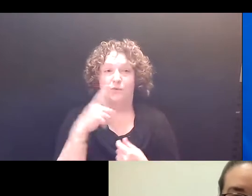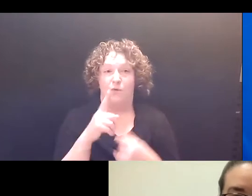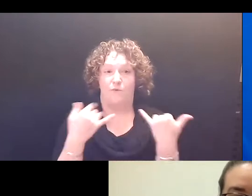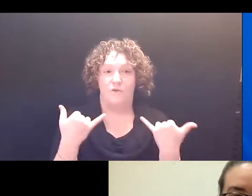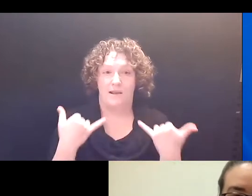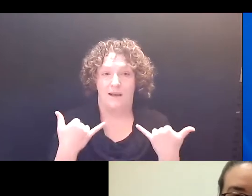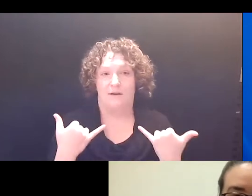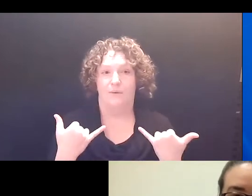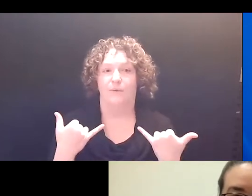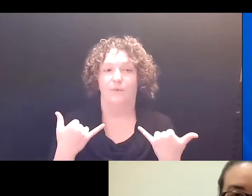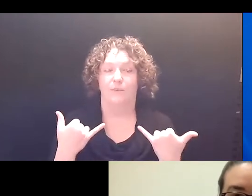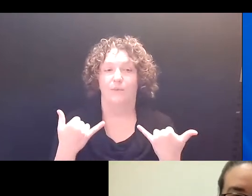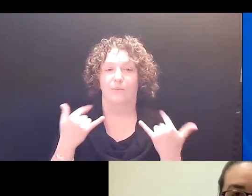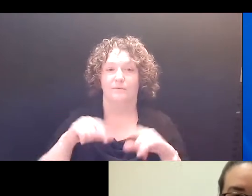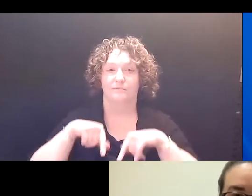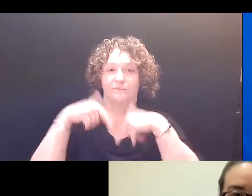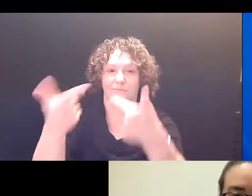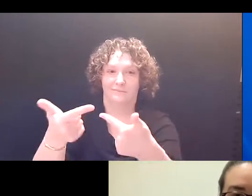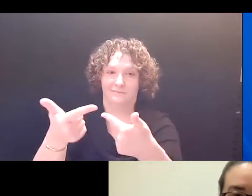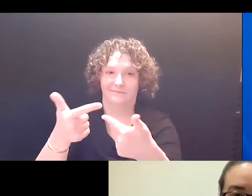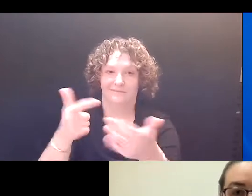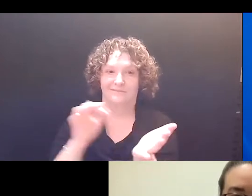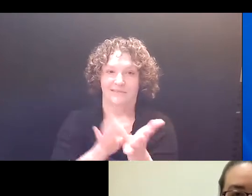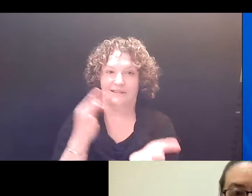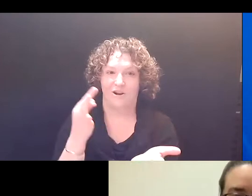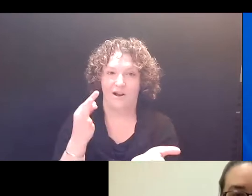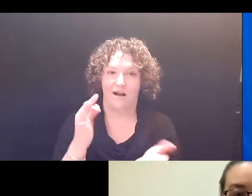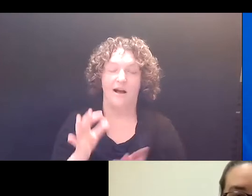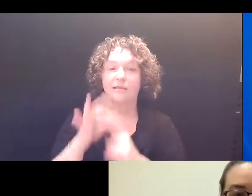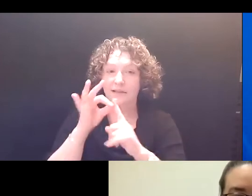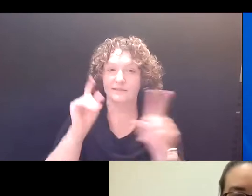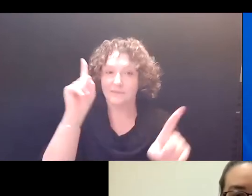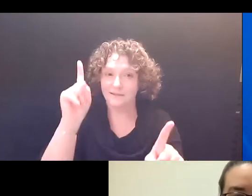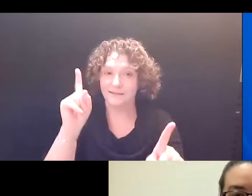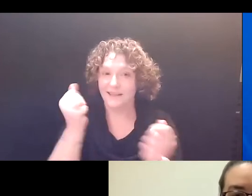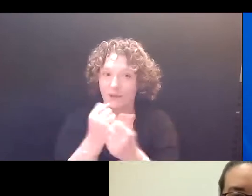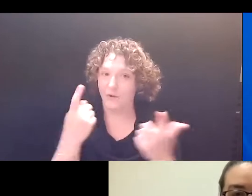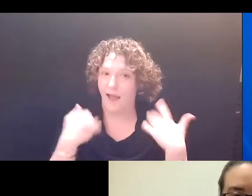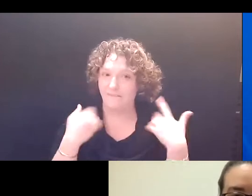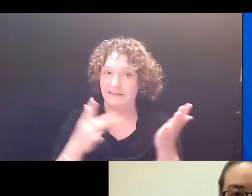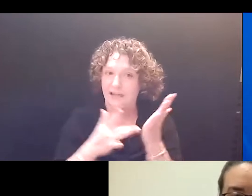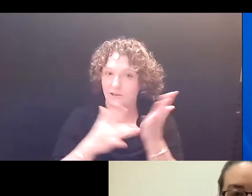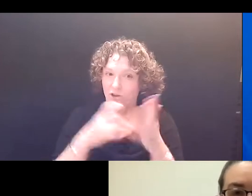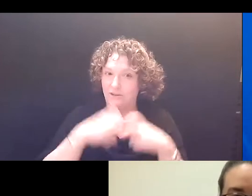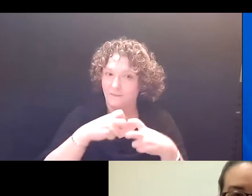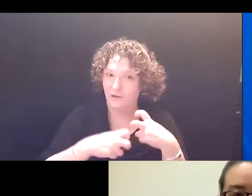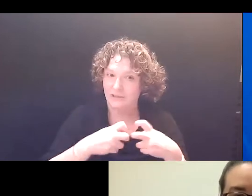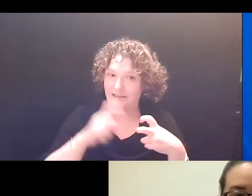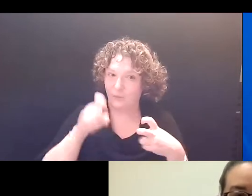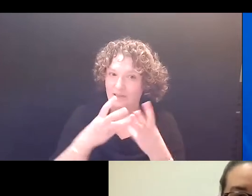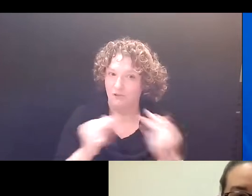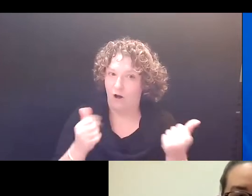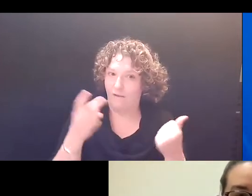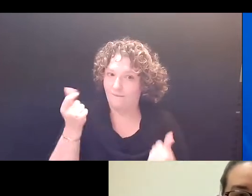comes. Now, for now, we're going to turn it over to Sarah, unless anybody has